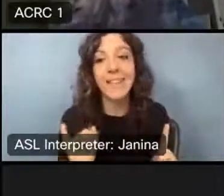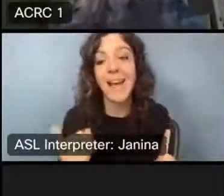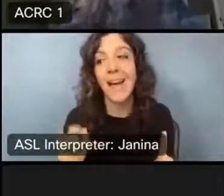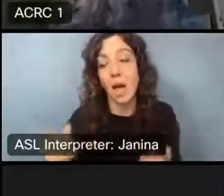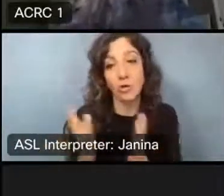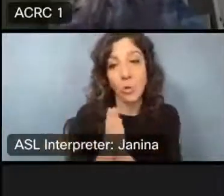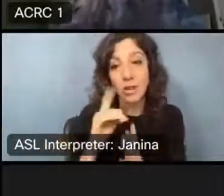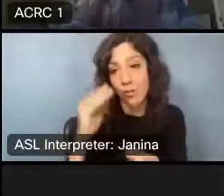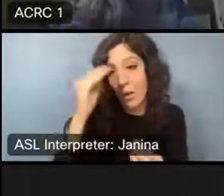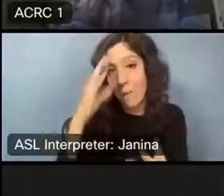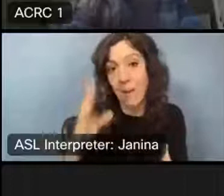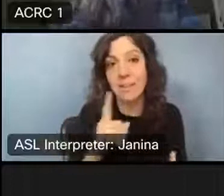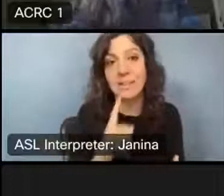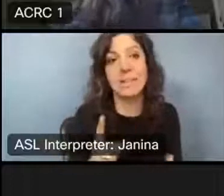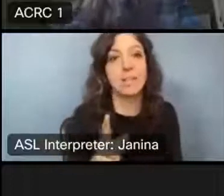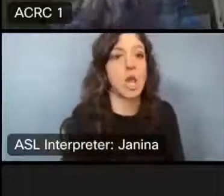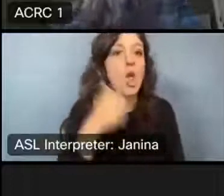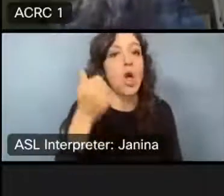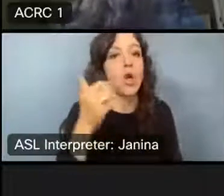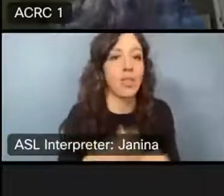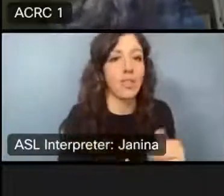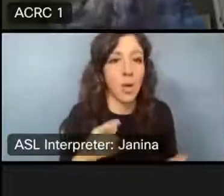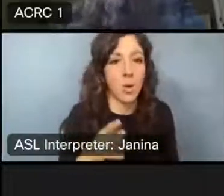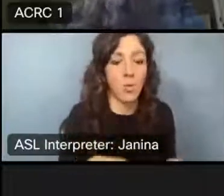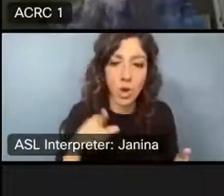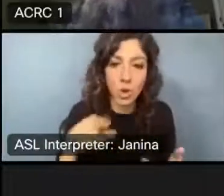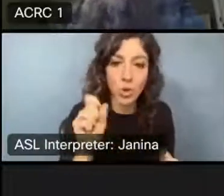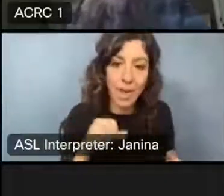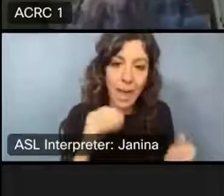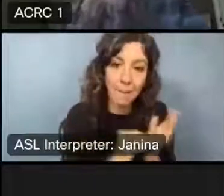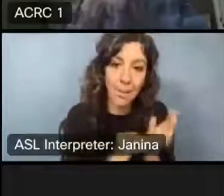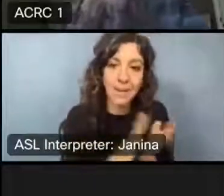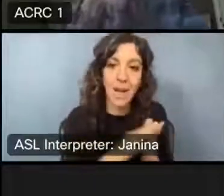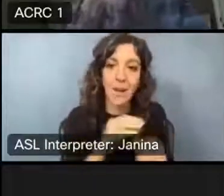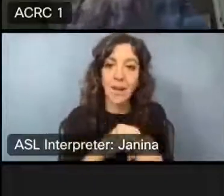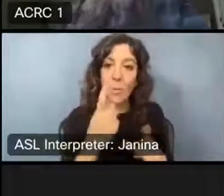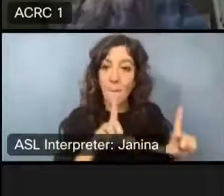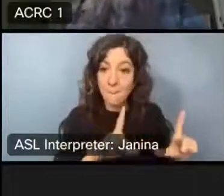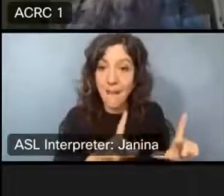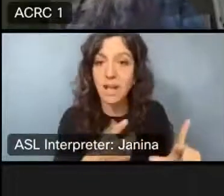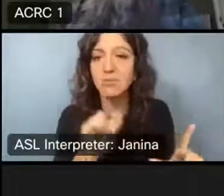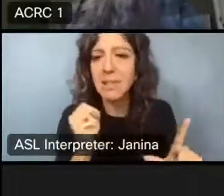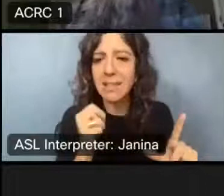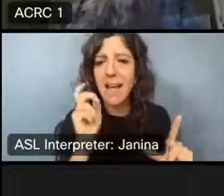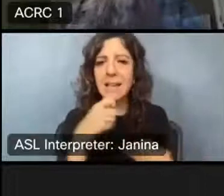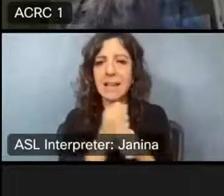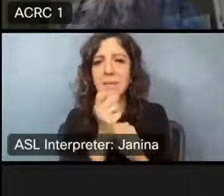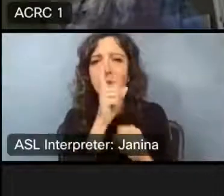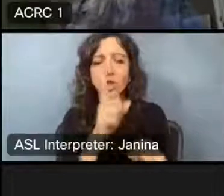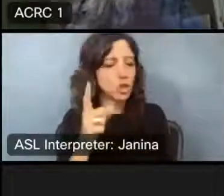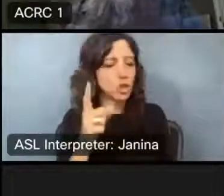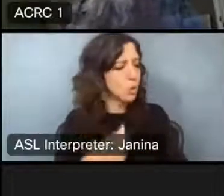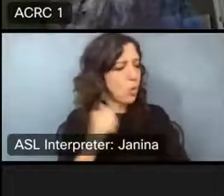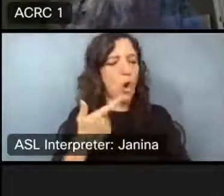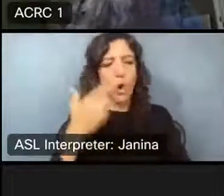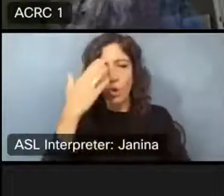information is much longer than what you can capture in a page or so, then again, I think that's when we need to make sure we're all on the